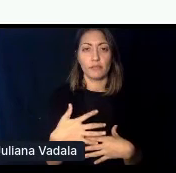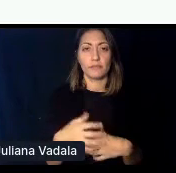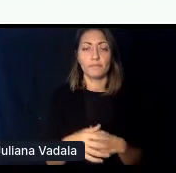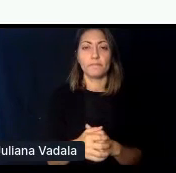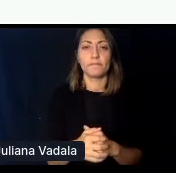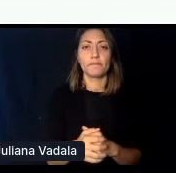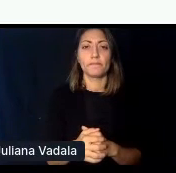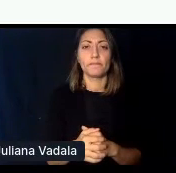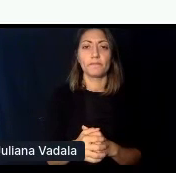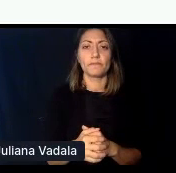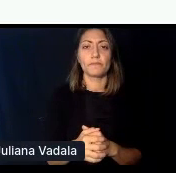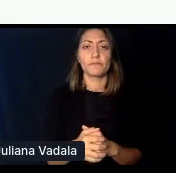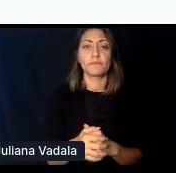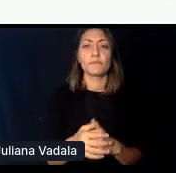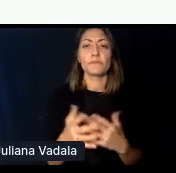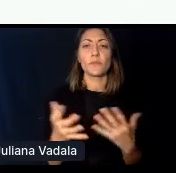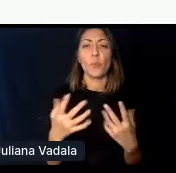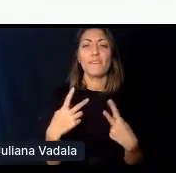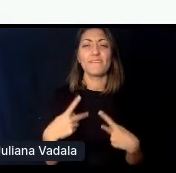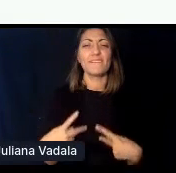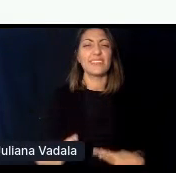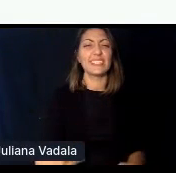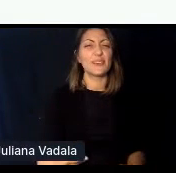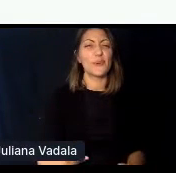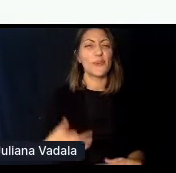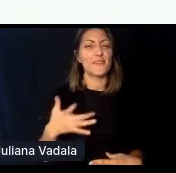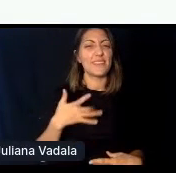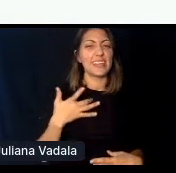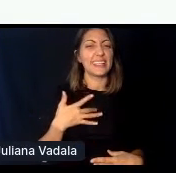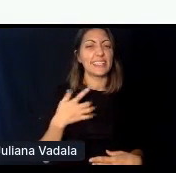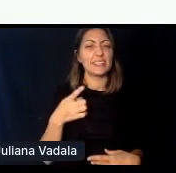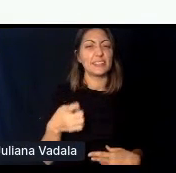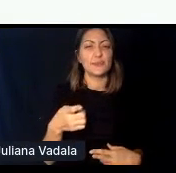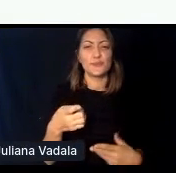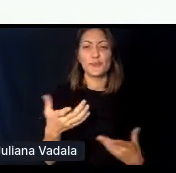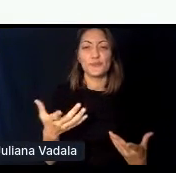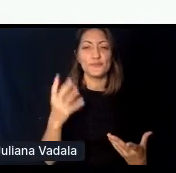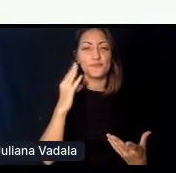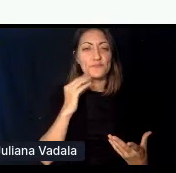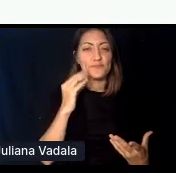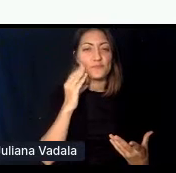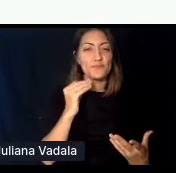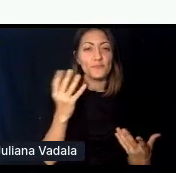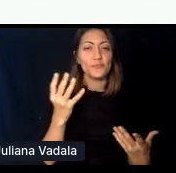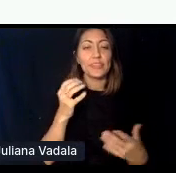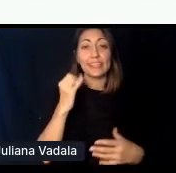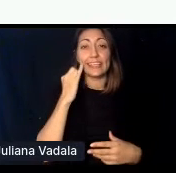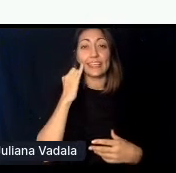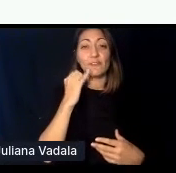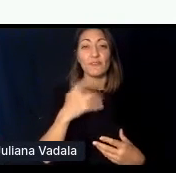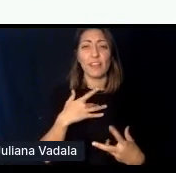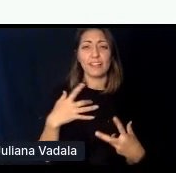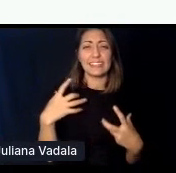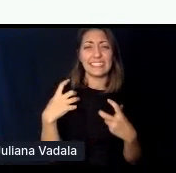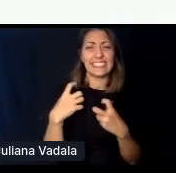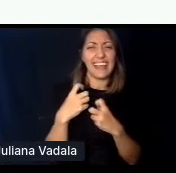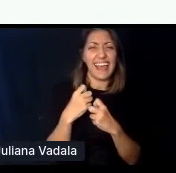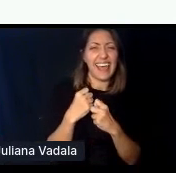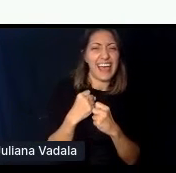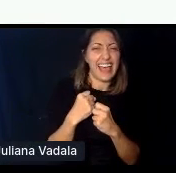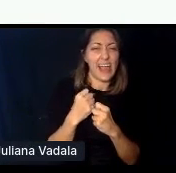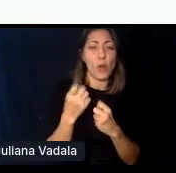What physical sensations are you experiencing? Note feelings like tightness, aches,